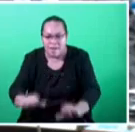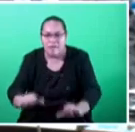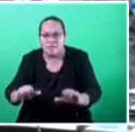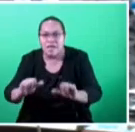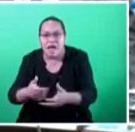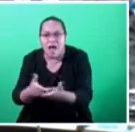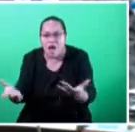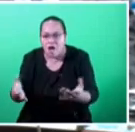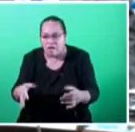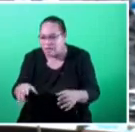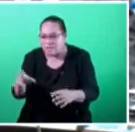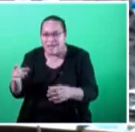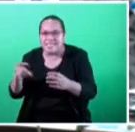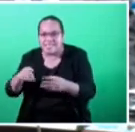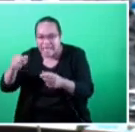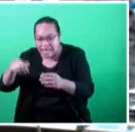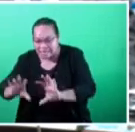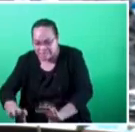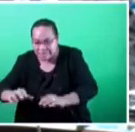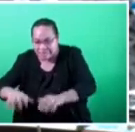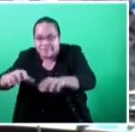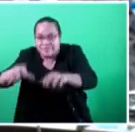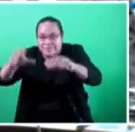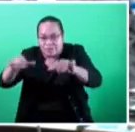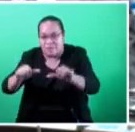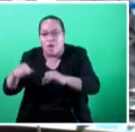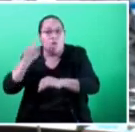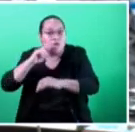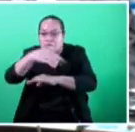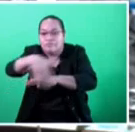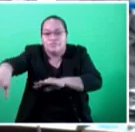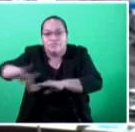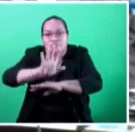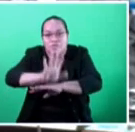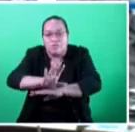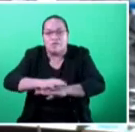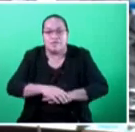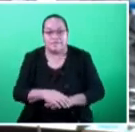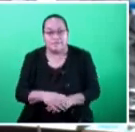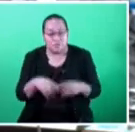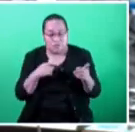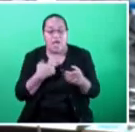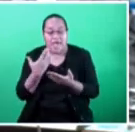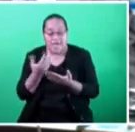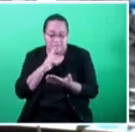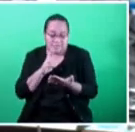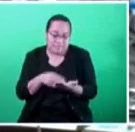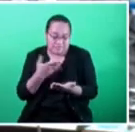about the achievements of the Ministry of Waterways and Environment, especially the Department of Waterways, is an accomplishment for the fiscal year